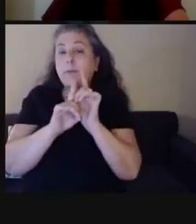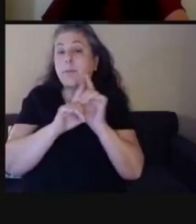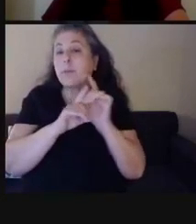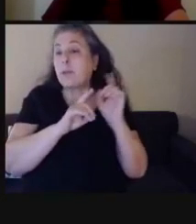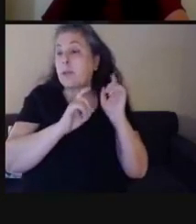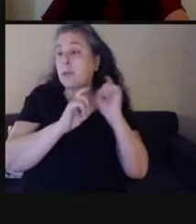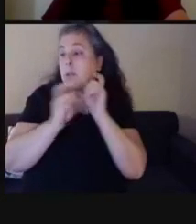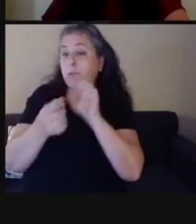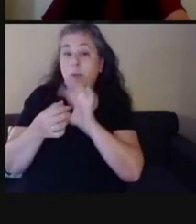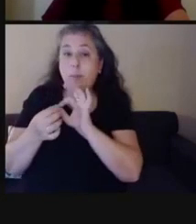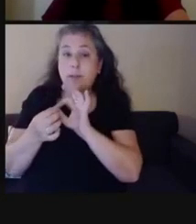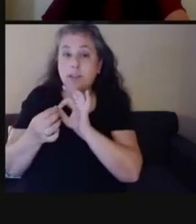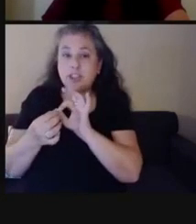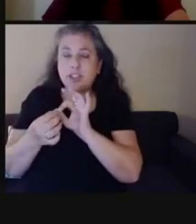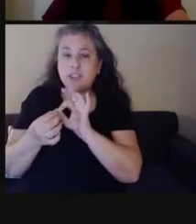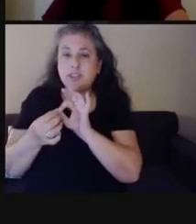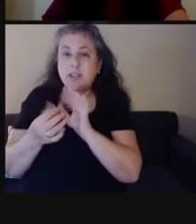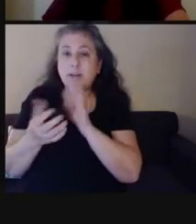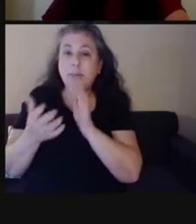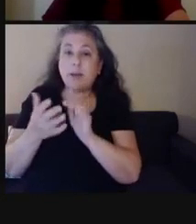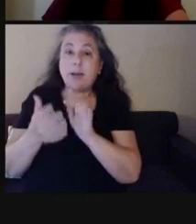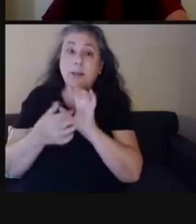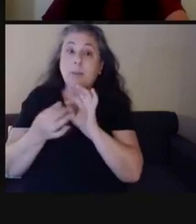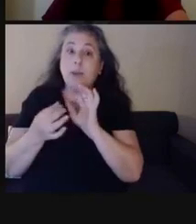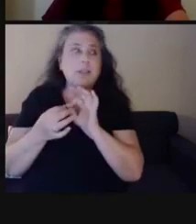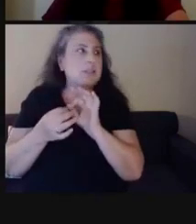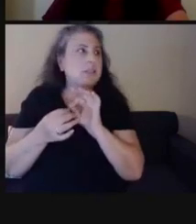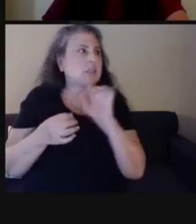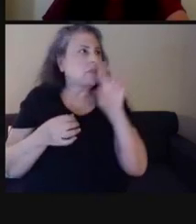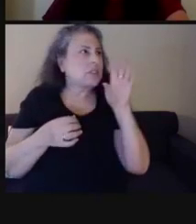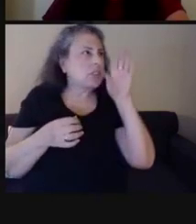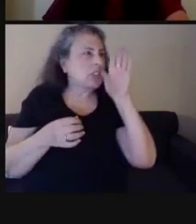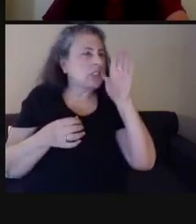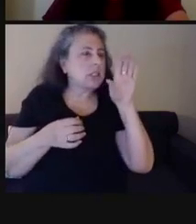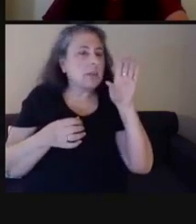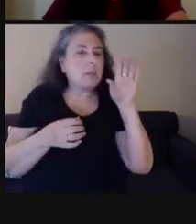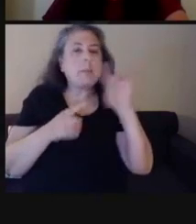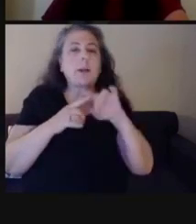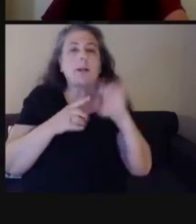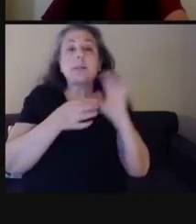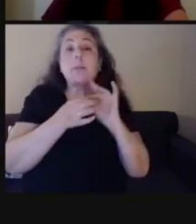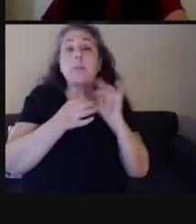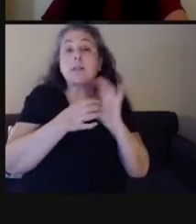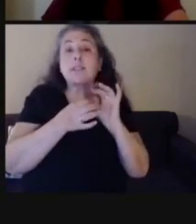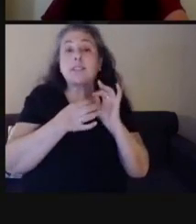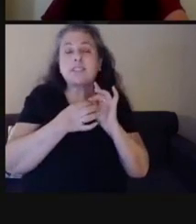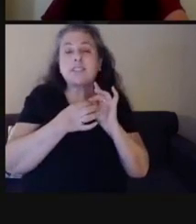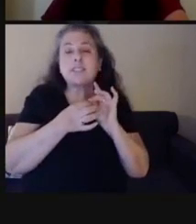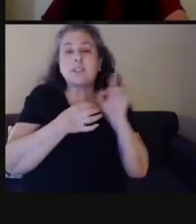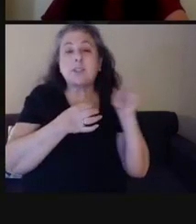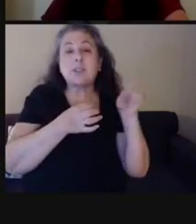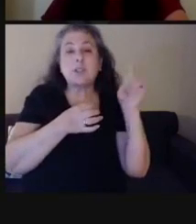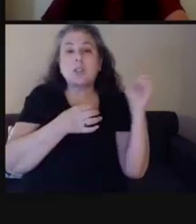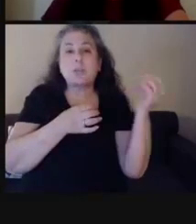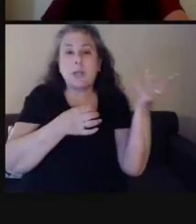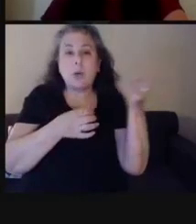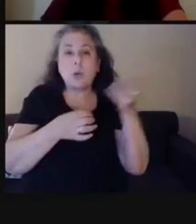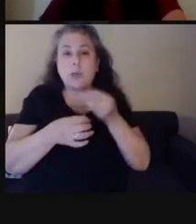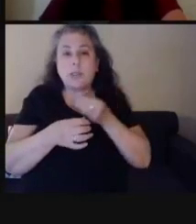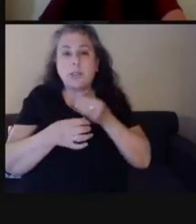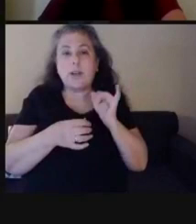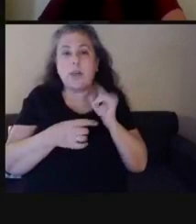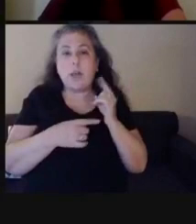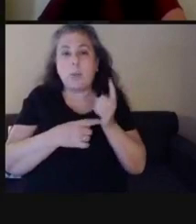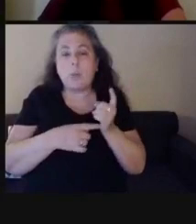message, and it may not be the message that you were seeking, but it's the message that you should be receiving at that